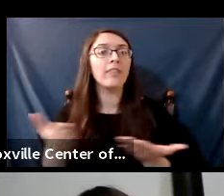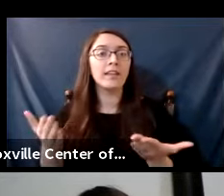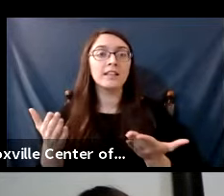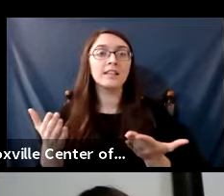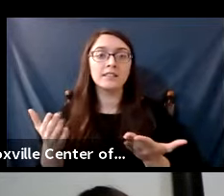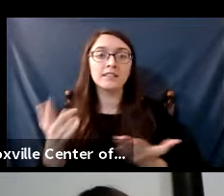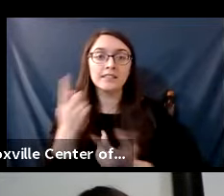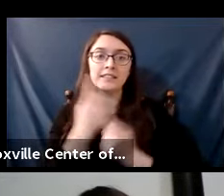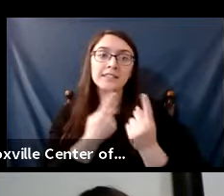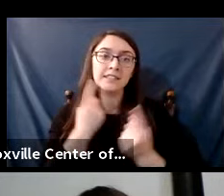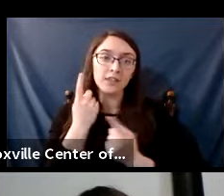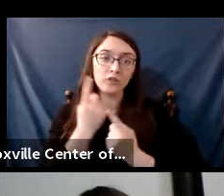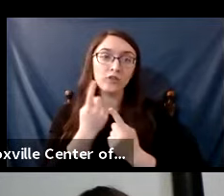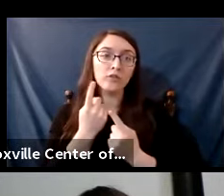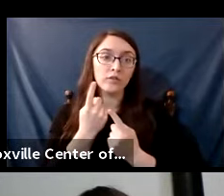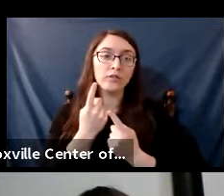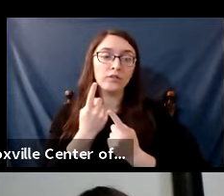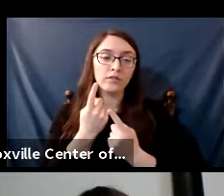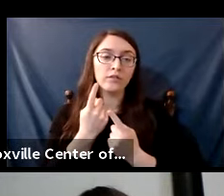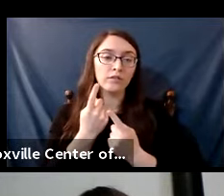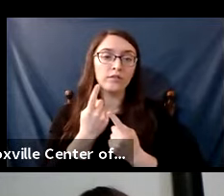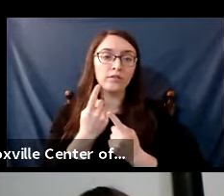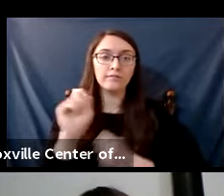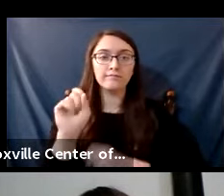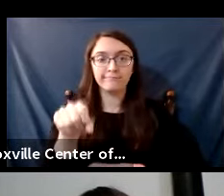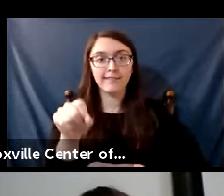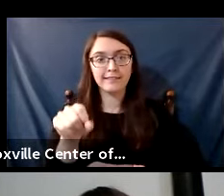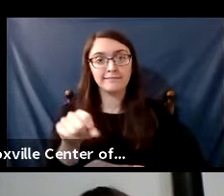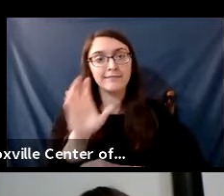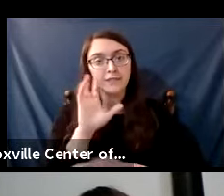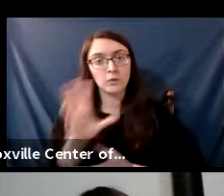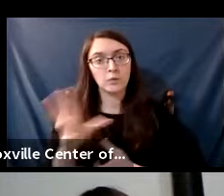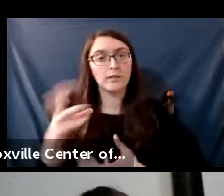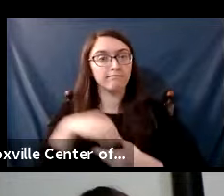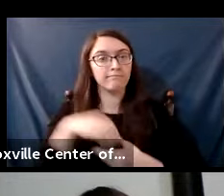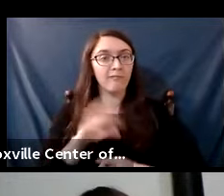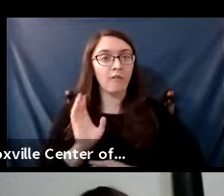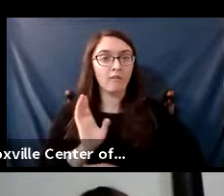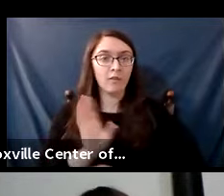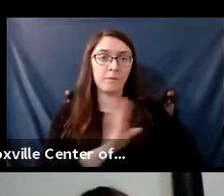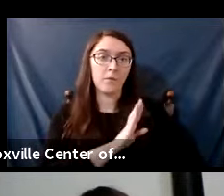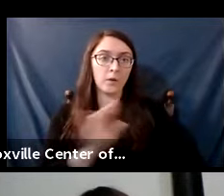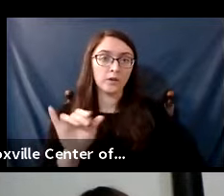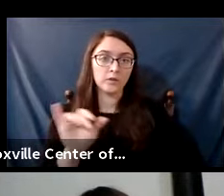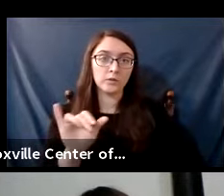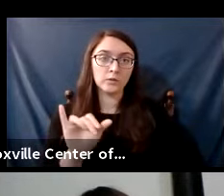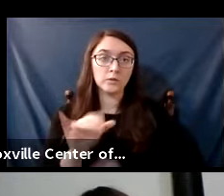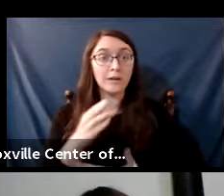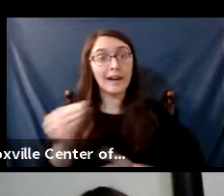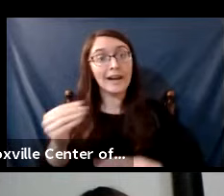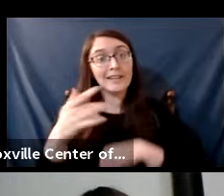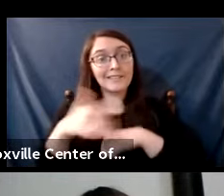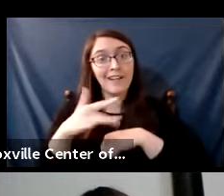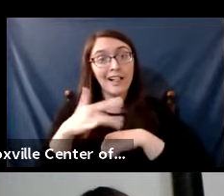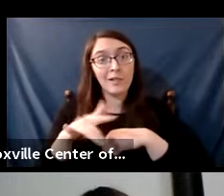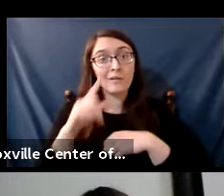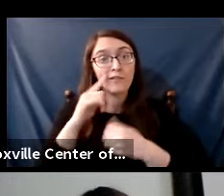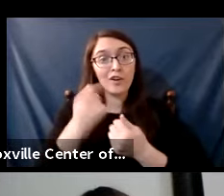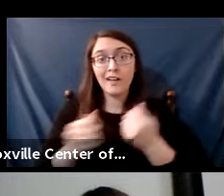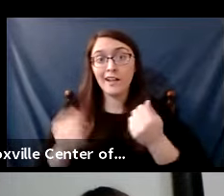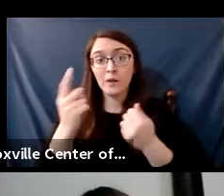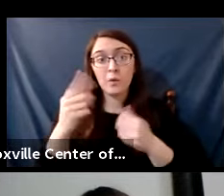being considered, but yes, it does make its way back to the board, and is made available for anybody in the